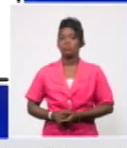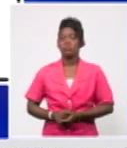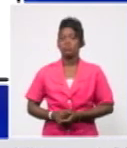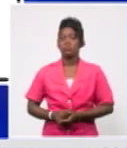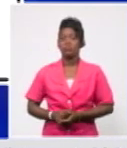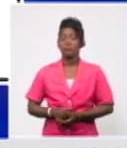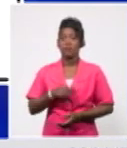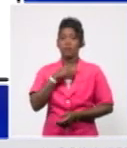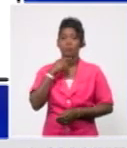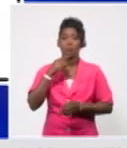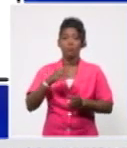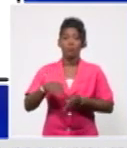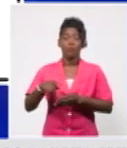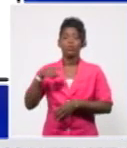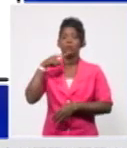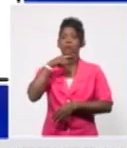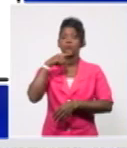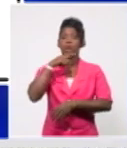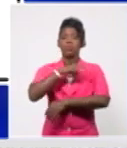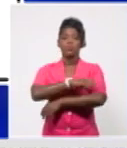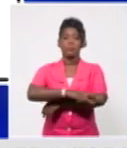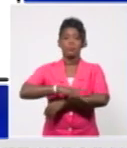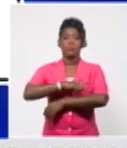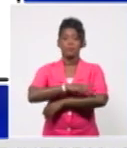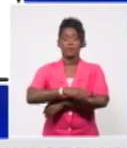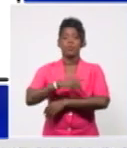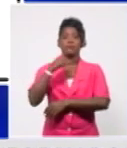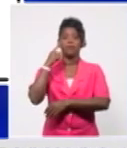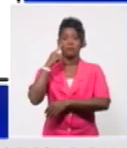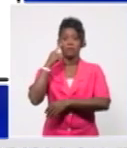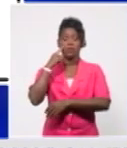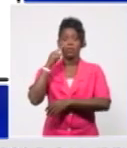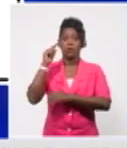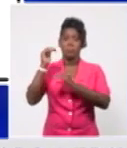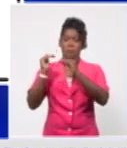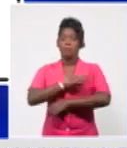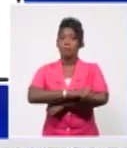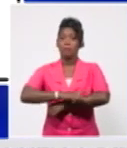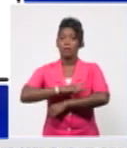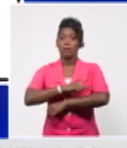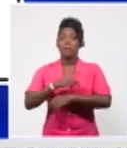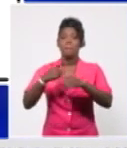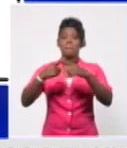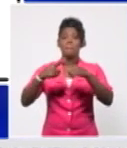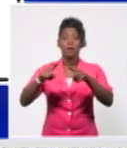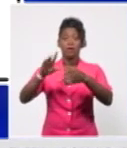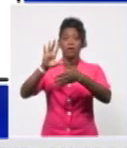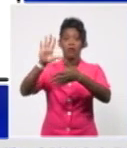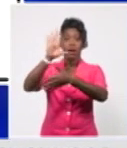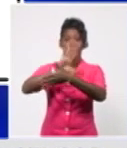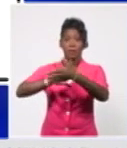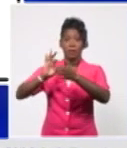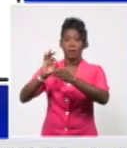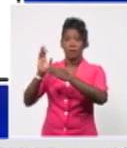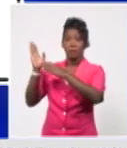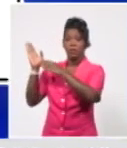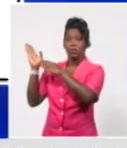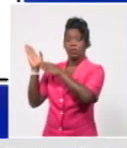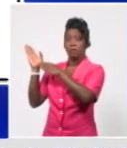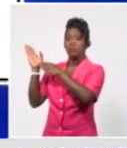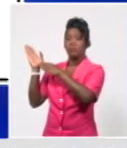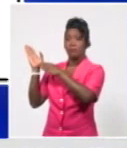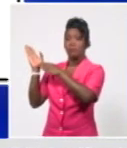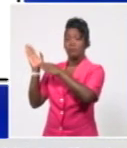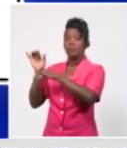983 in Brazil, and 270 in Russia. From our region, Peru